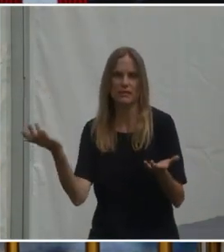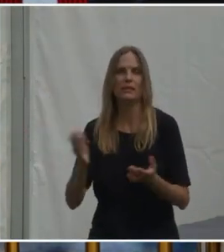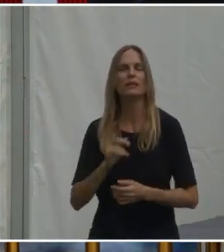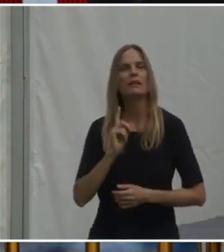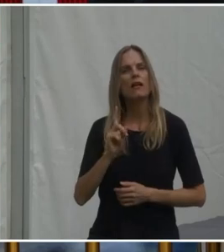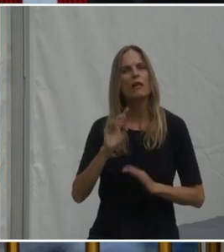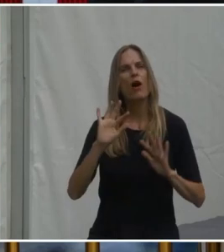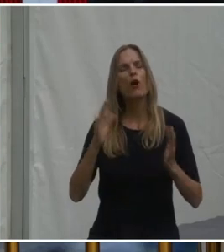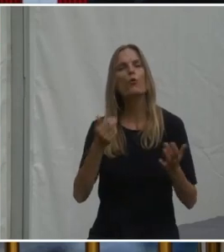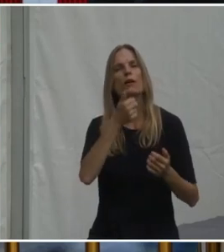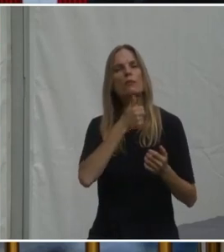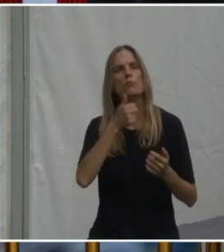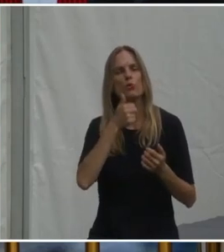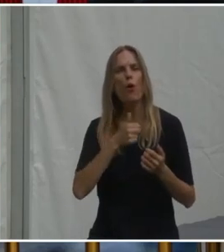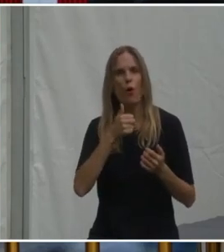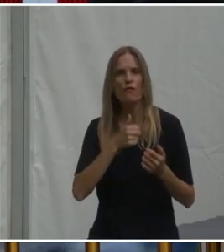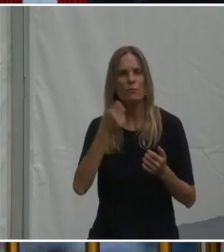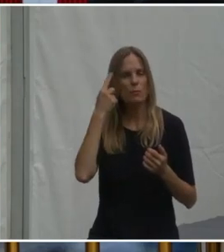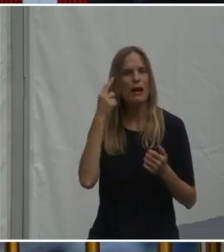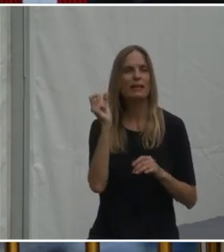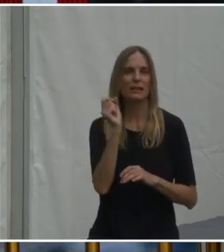do try to kind of bring it back to the digital